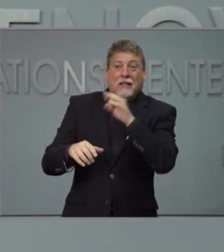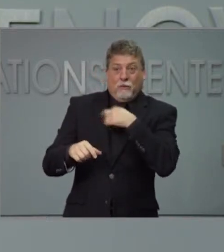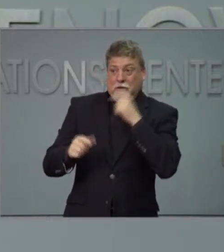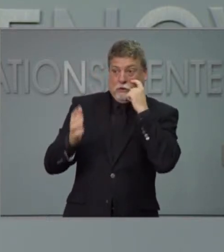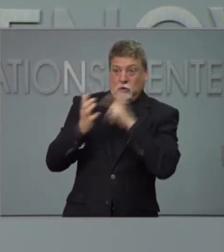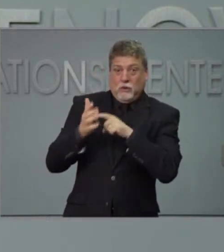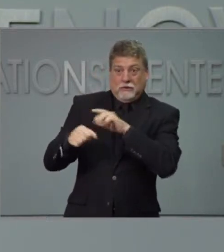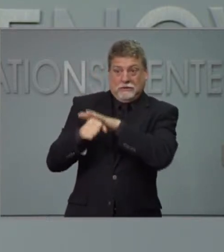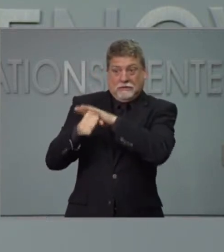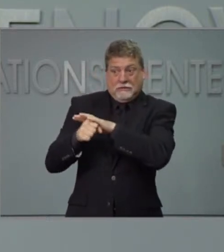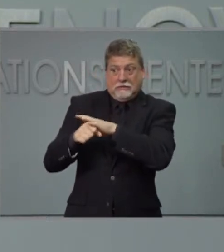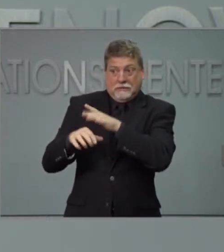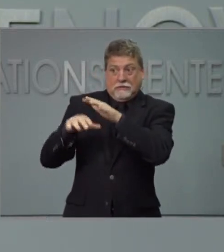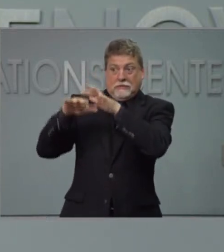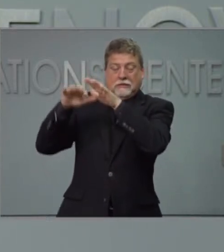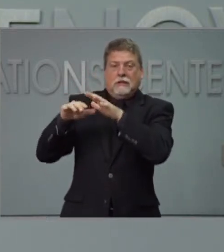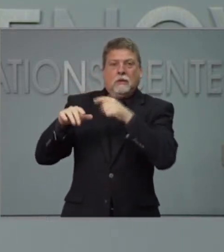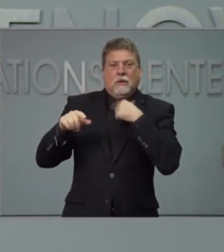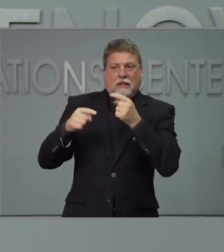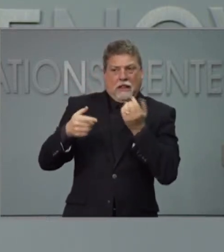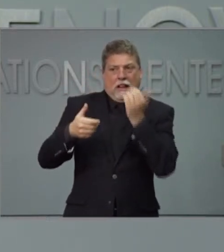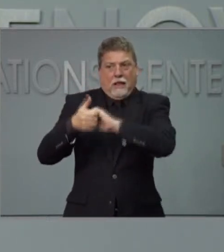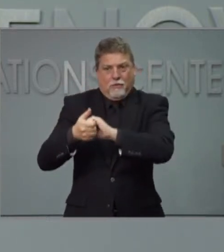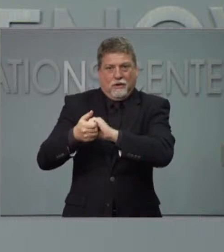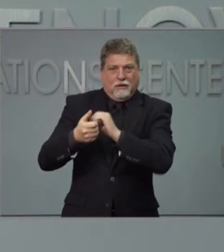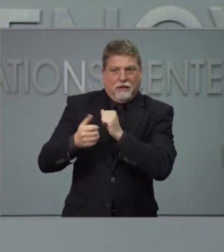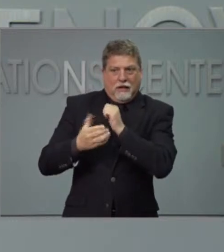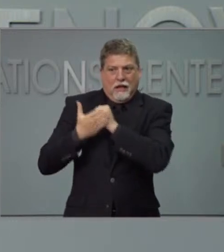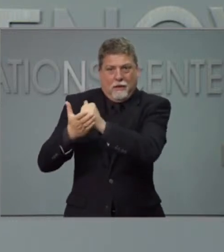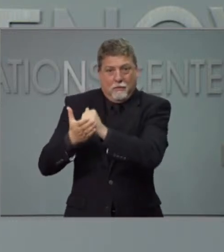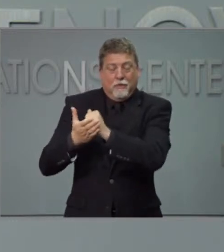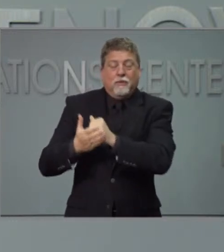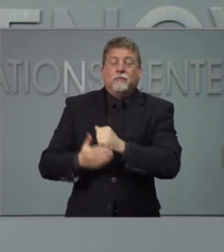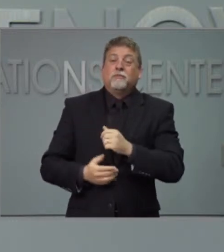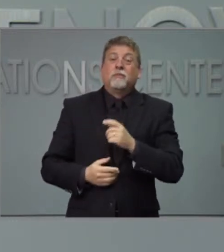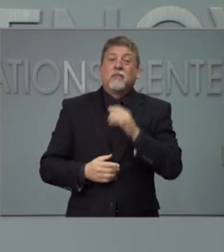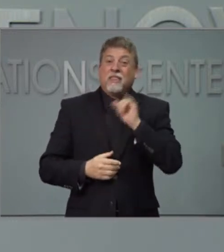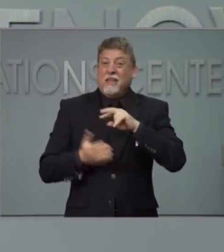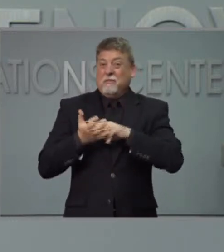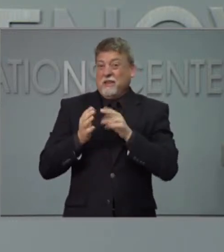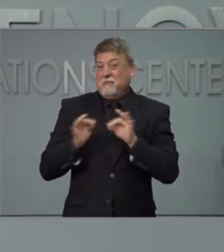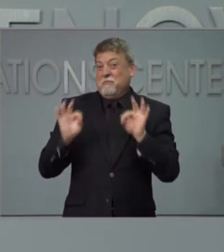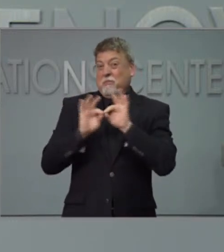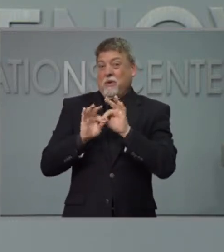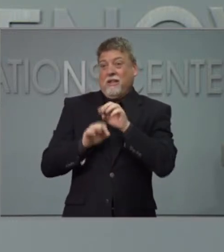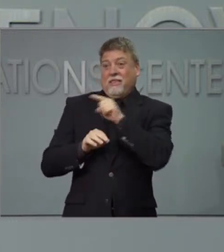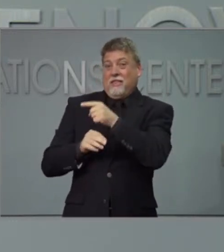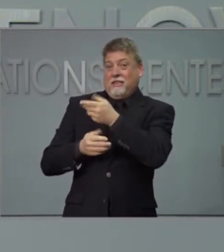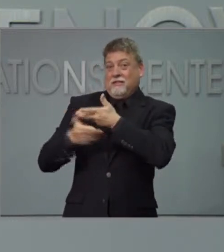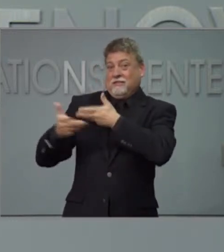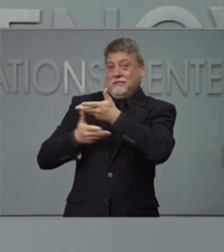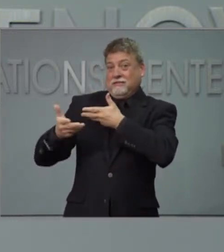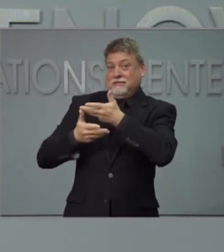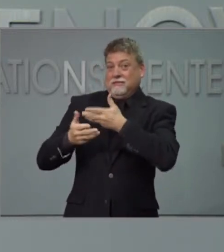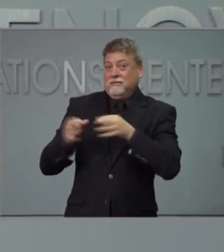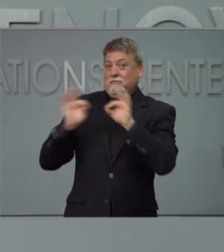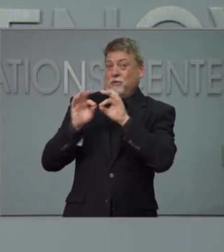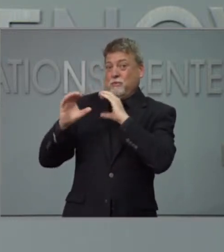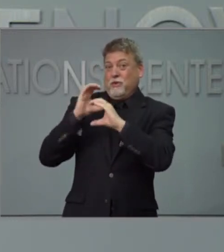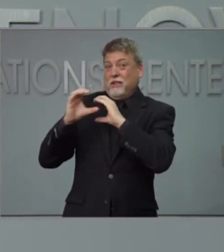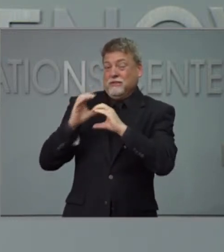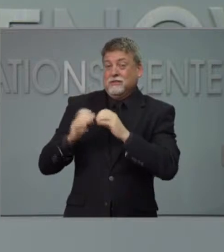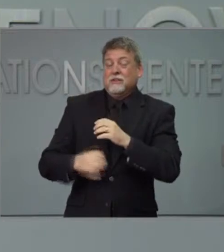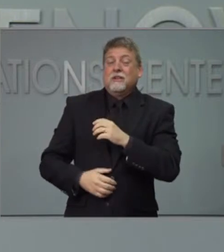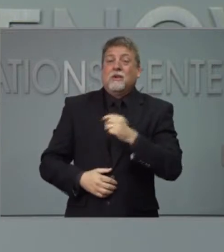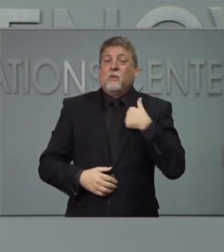first starts with transparency, making sure we know when a hospital is reaching some of its more strained places, and so we have alerts to